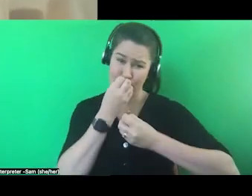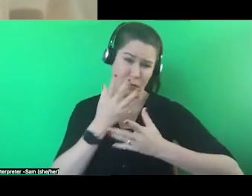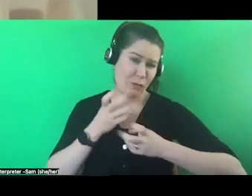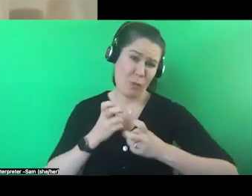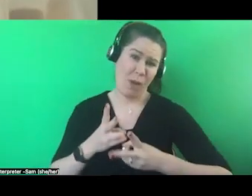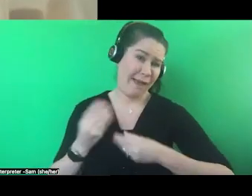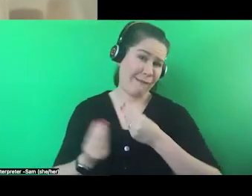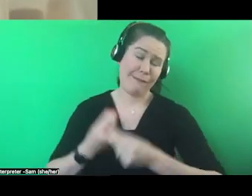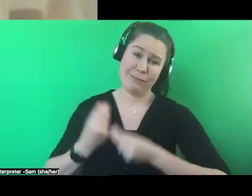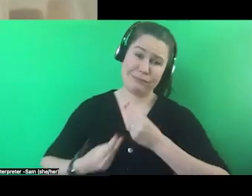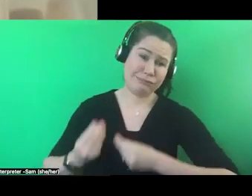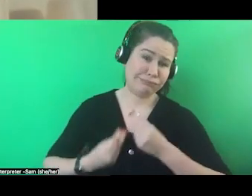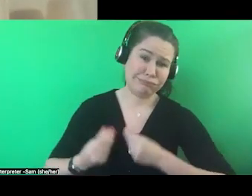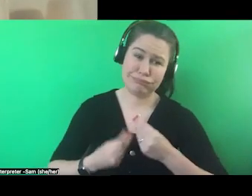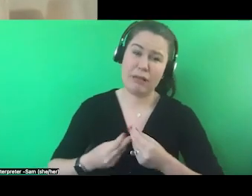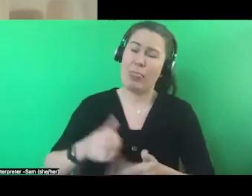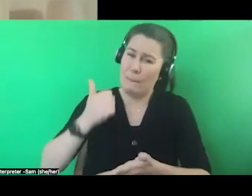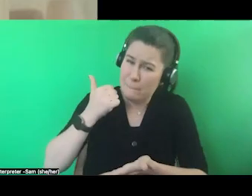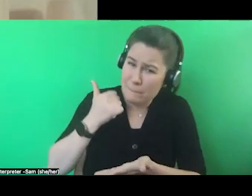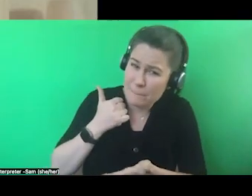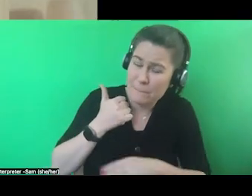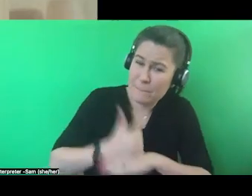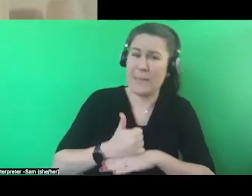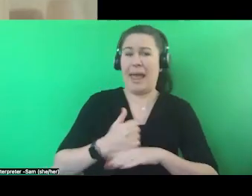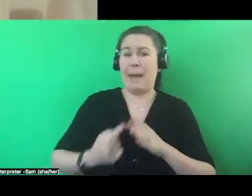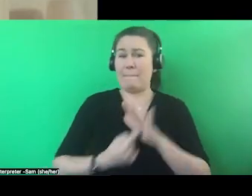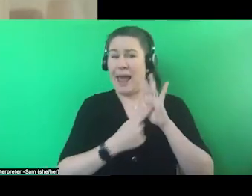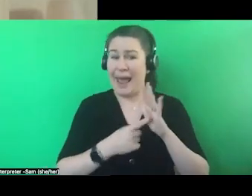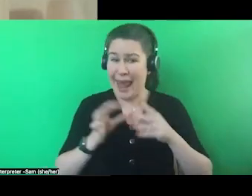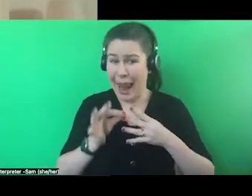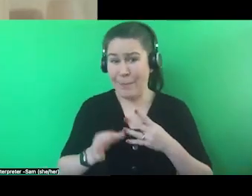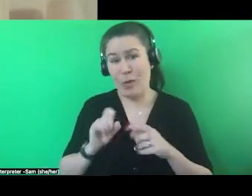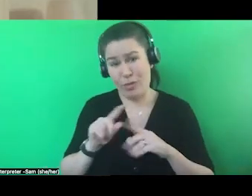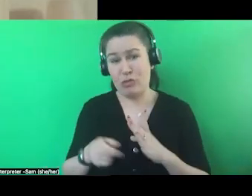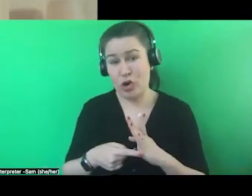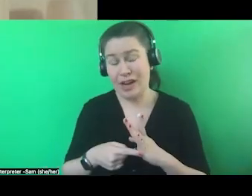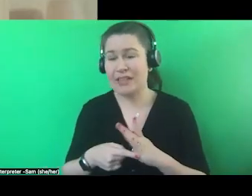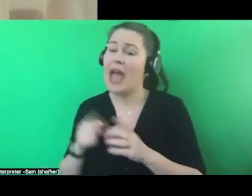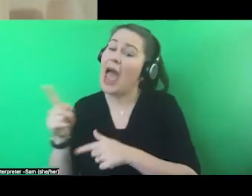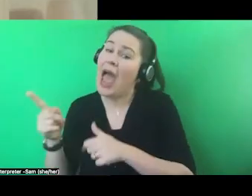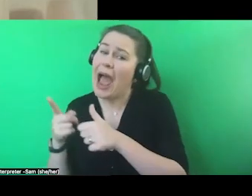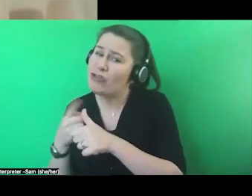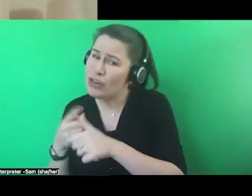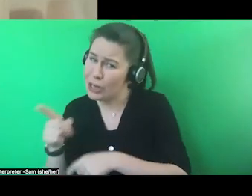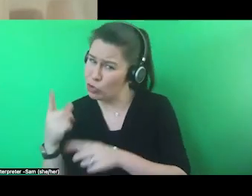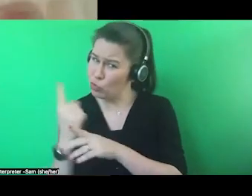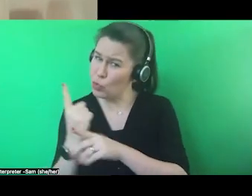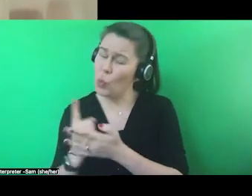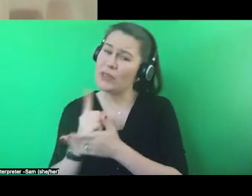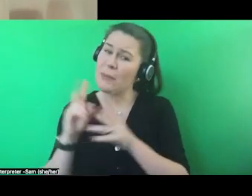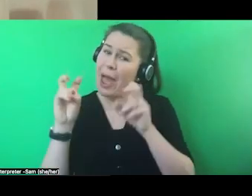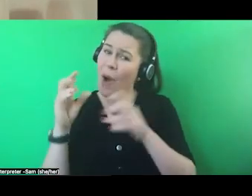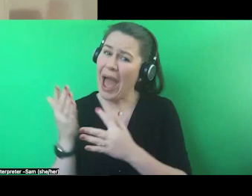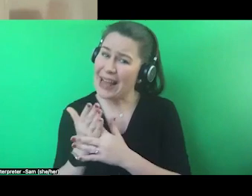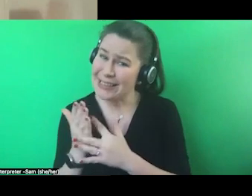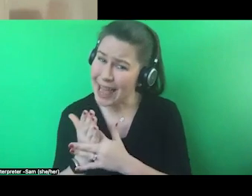the concrete element also of the project. Alexandrina, you mentioned access. What did